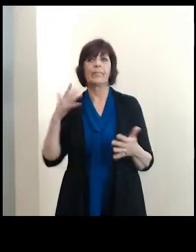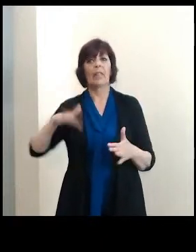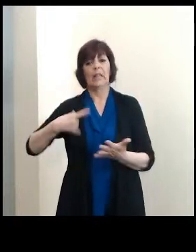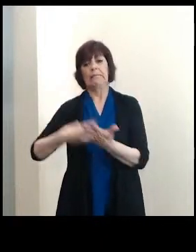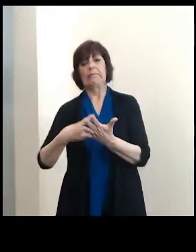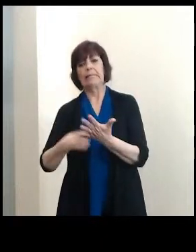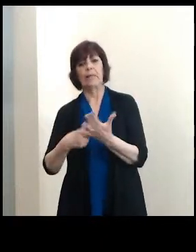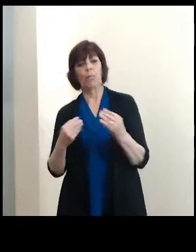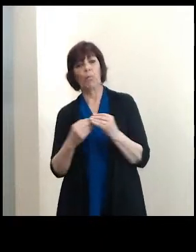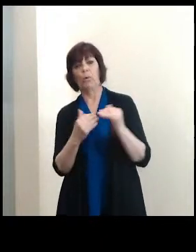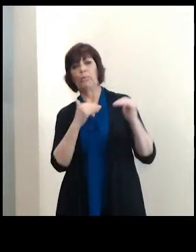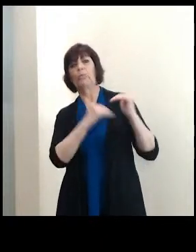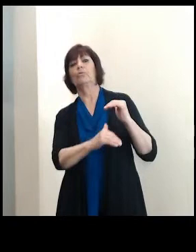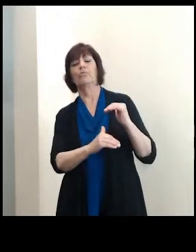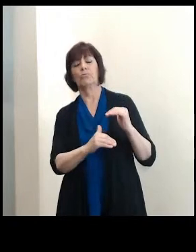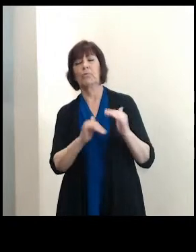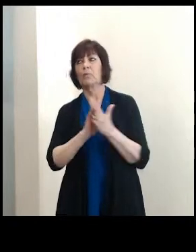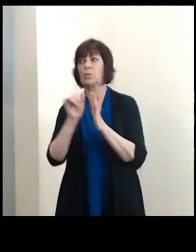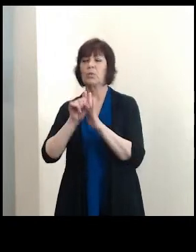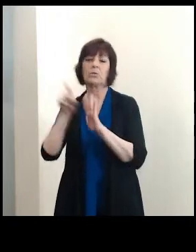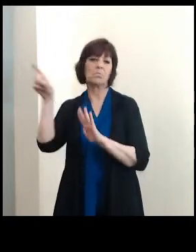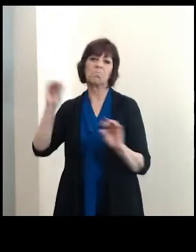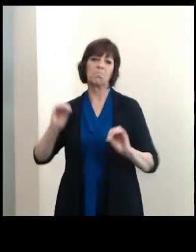point from New York State.